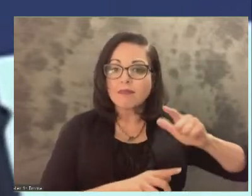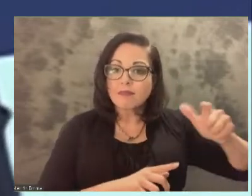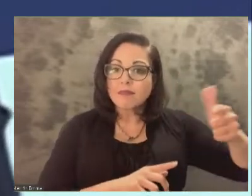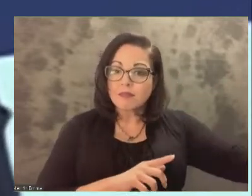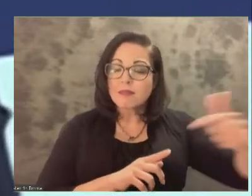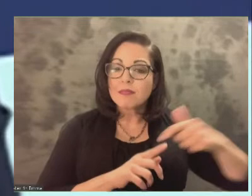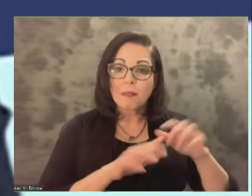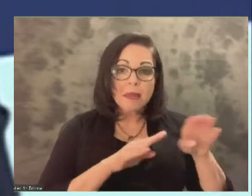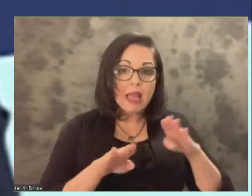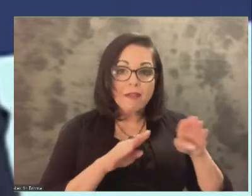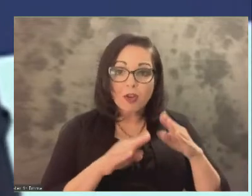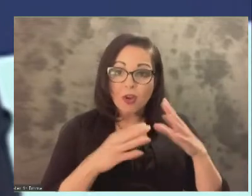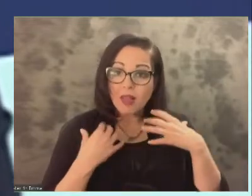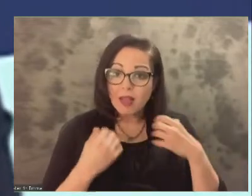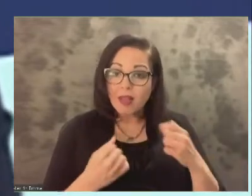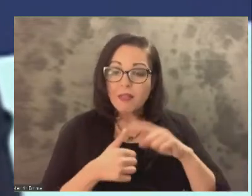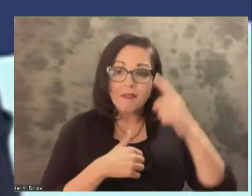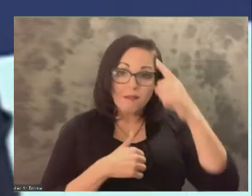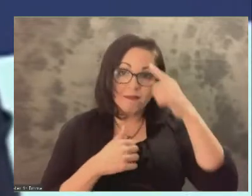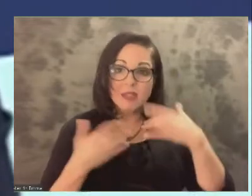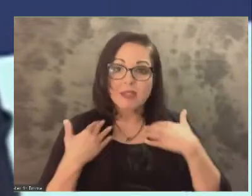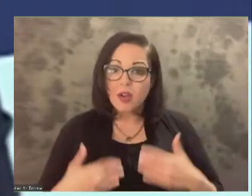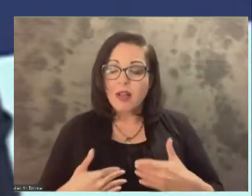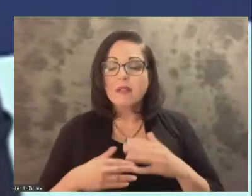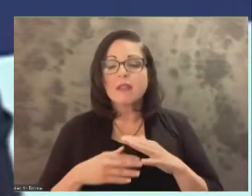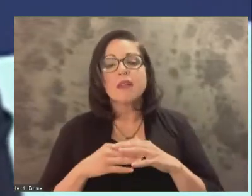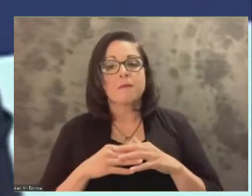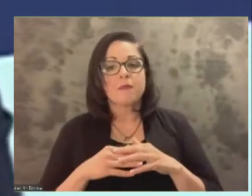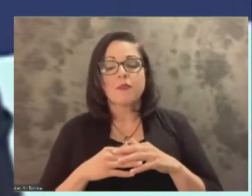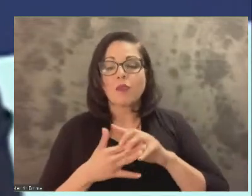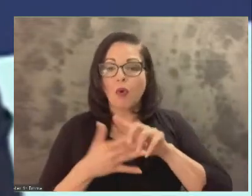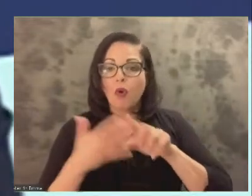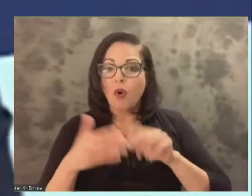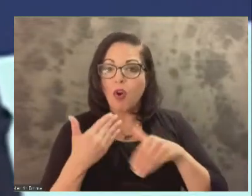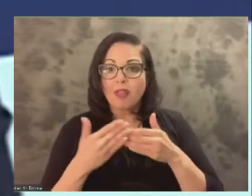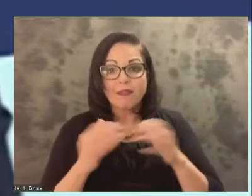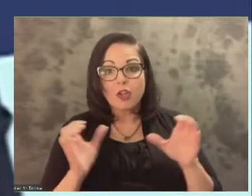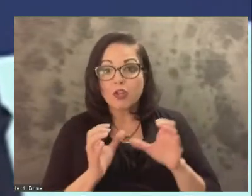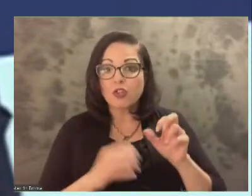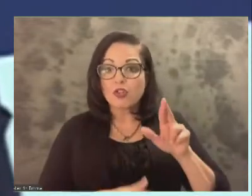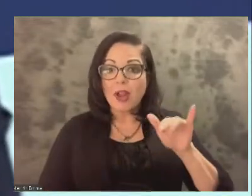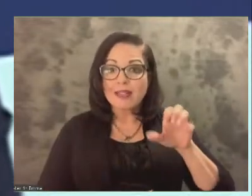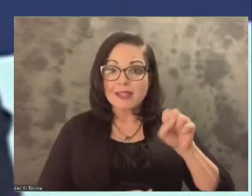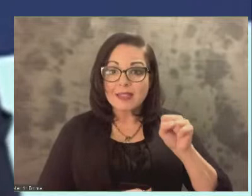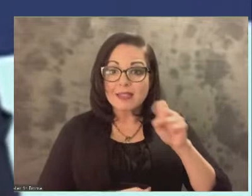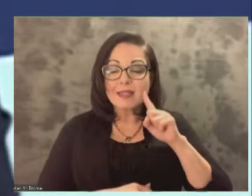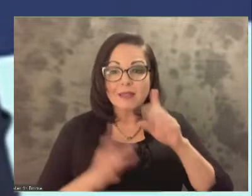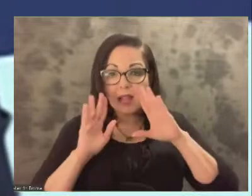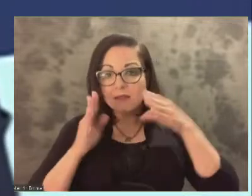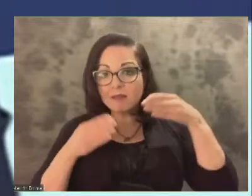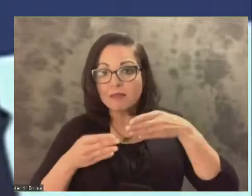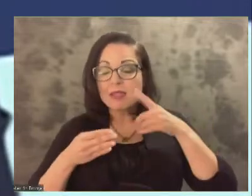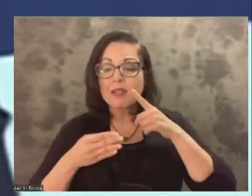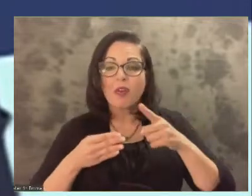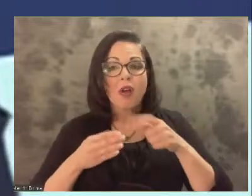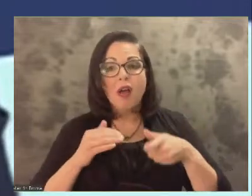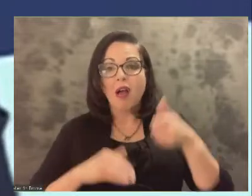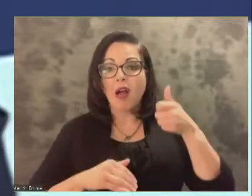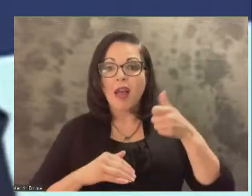health, economic, and educational crises that land squarely on high-risk and hard-hit